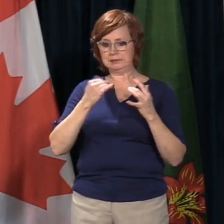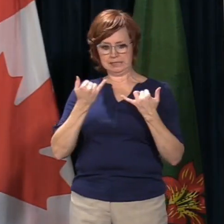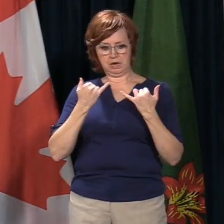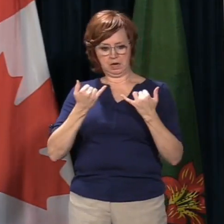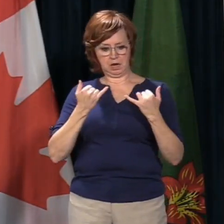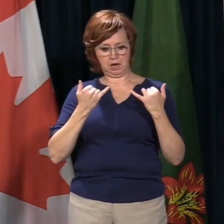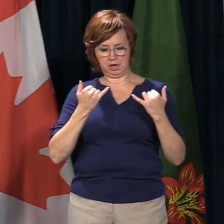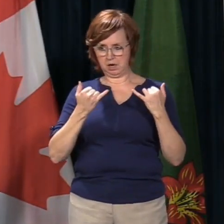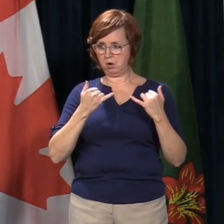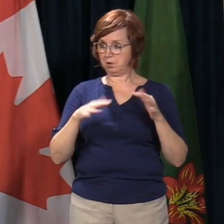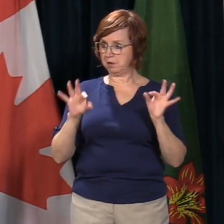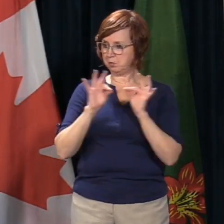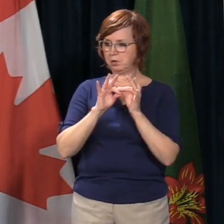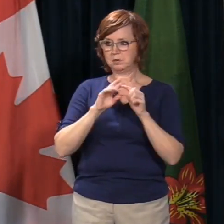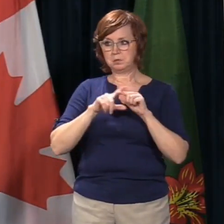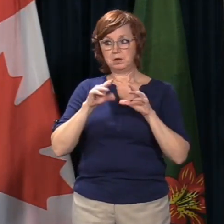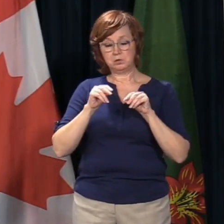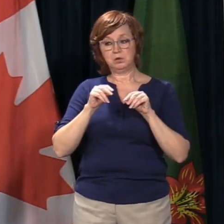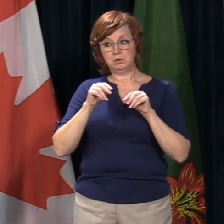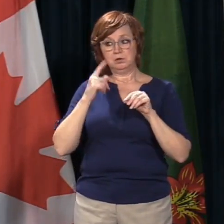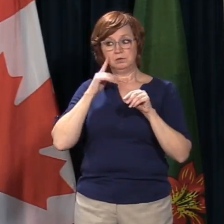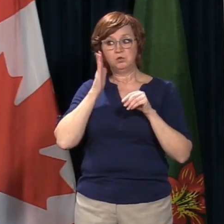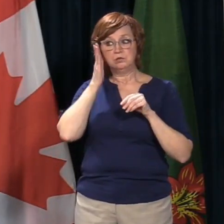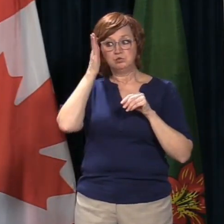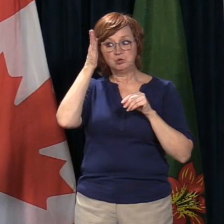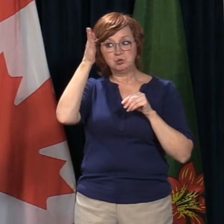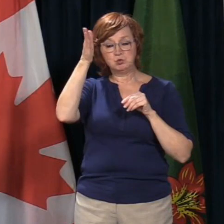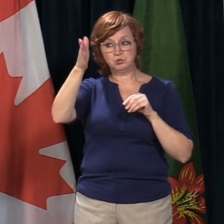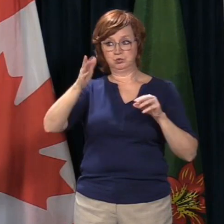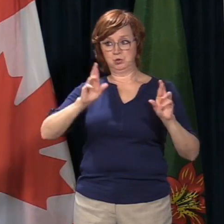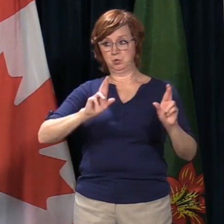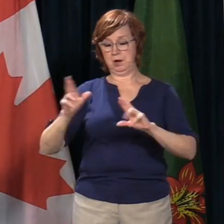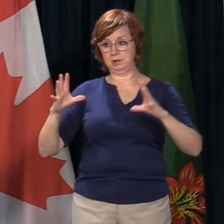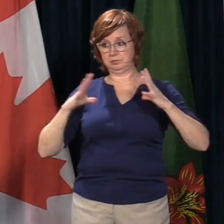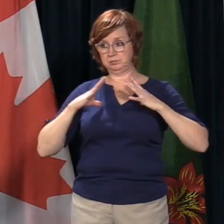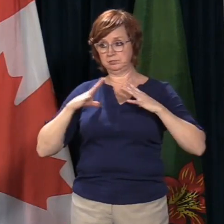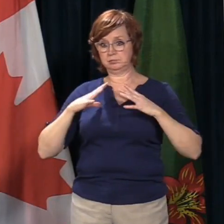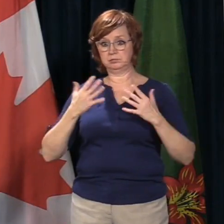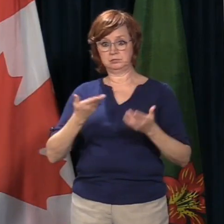monitor and approach our COVID response. But I'll turn it over to Julie.